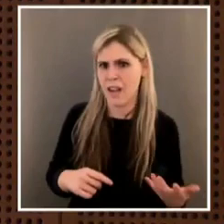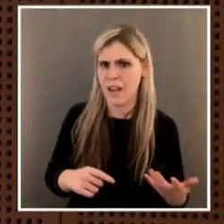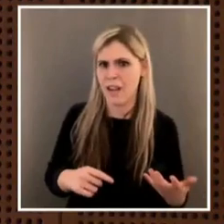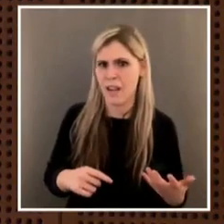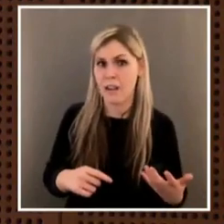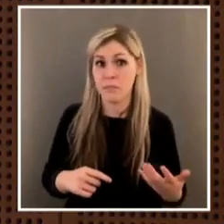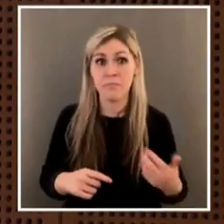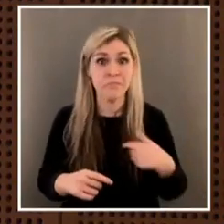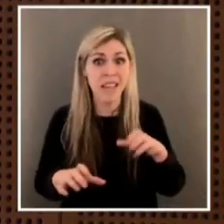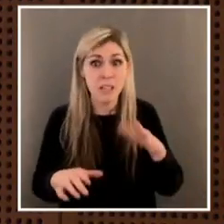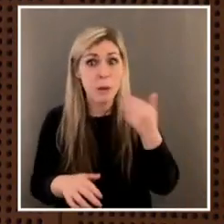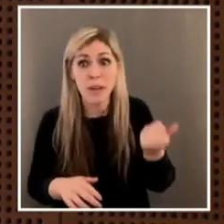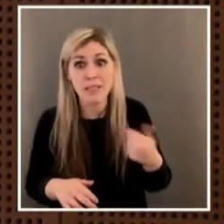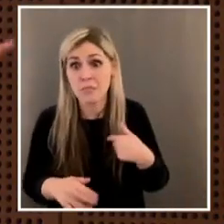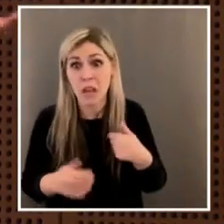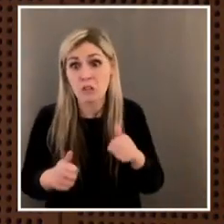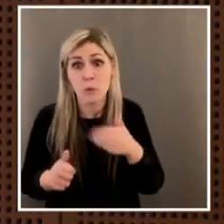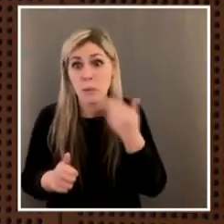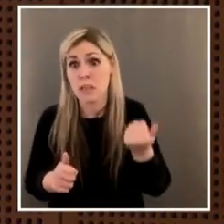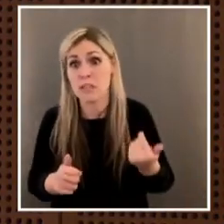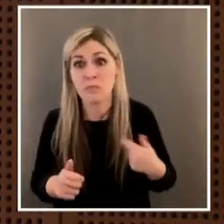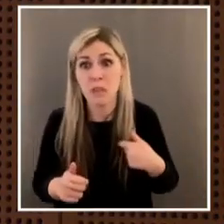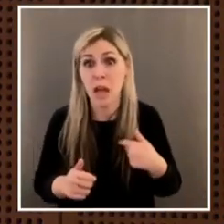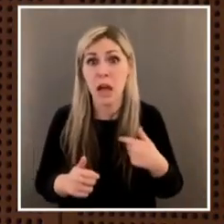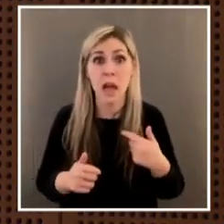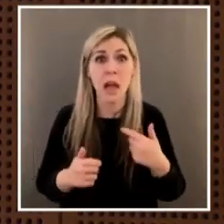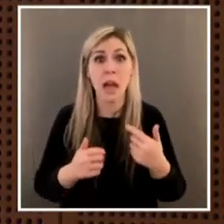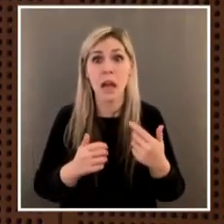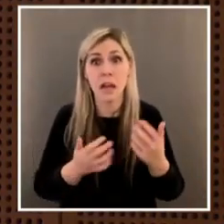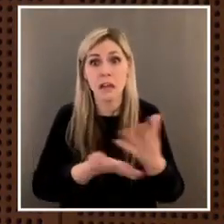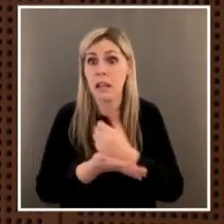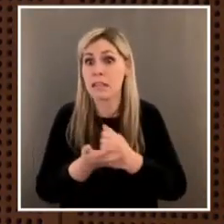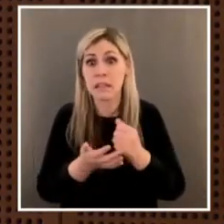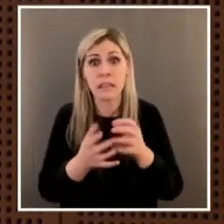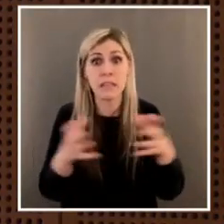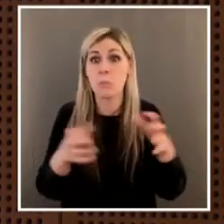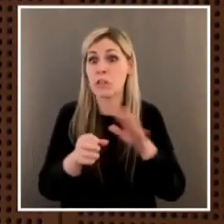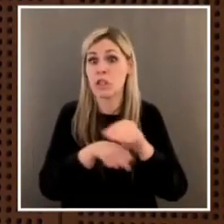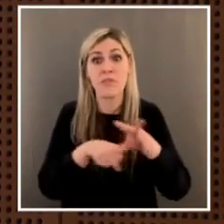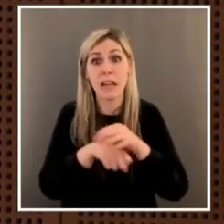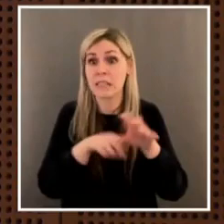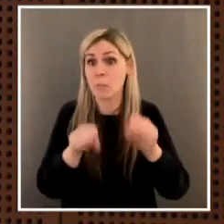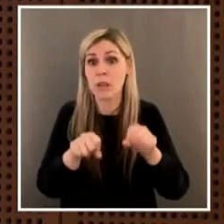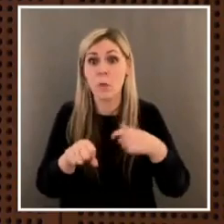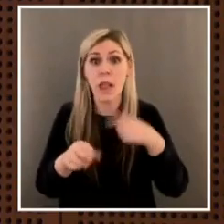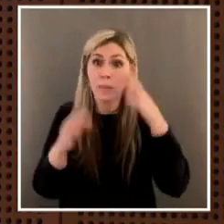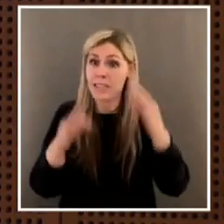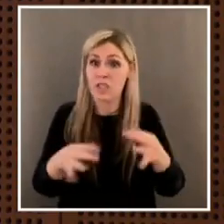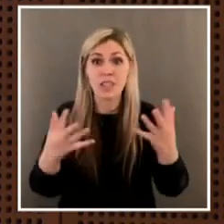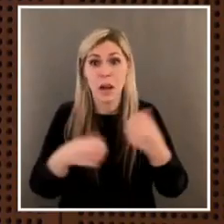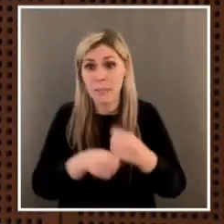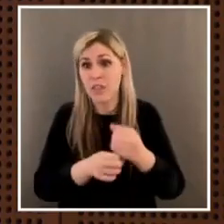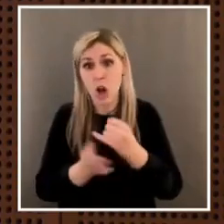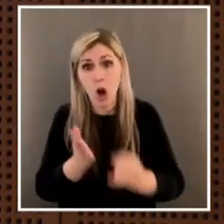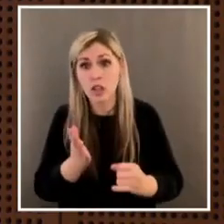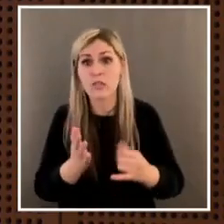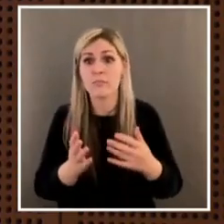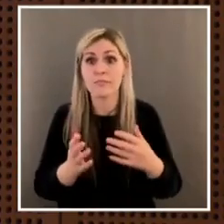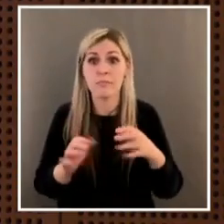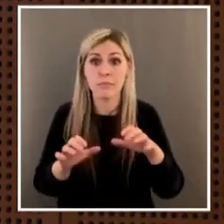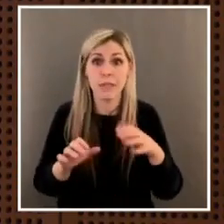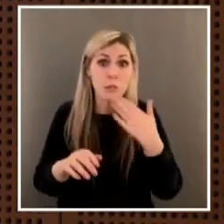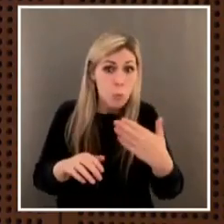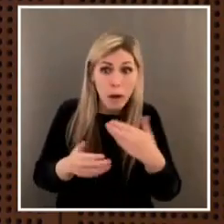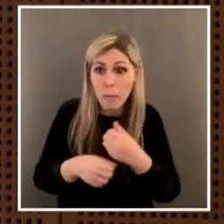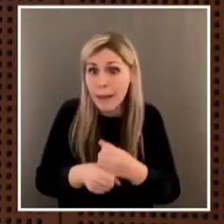I did my best. I took my best shot. I got as much advice as I could. I made decisions. I made the art. The art is well made. I can